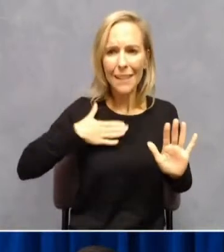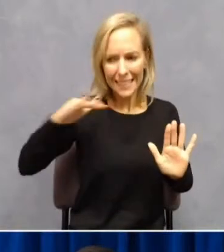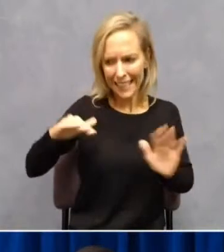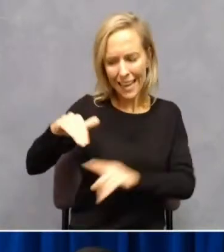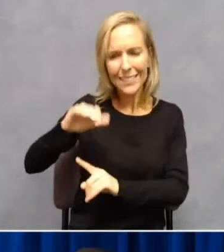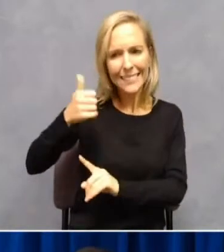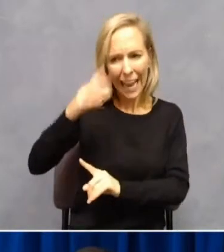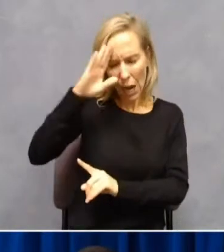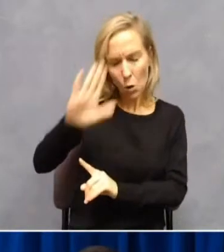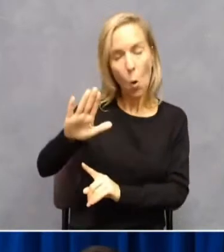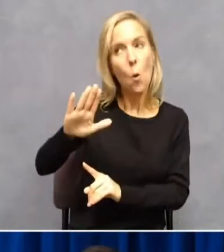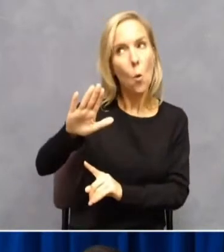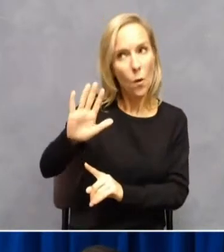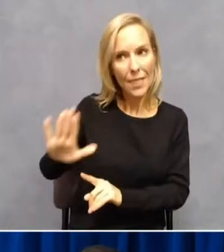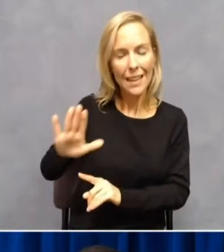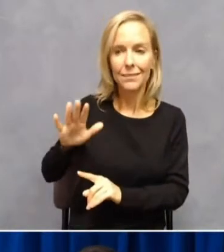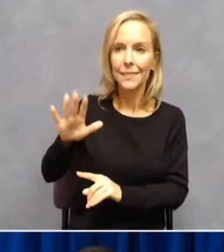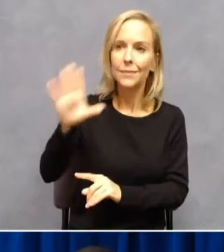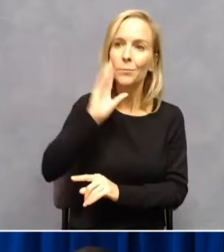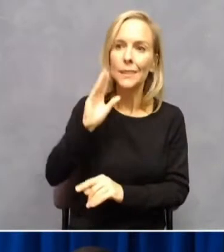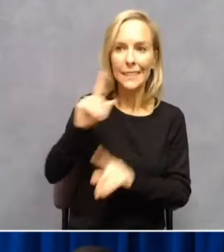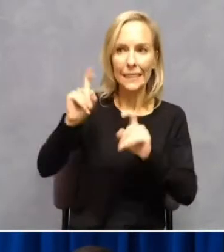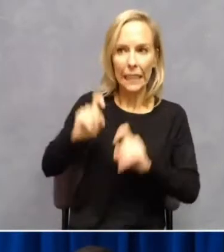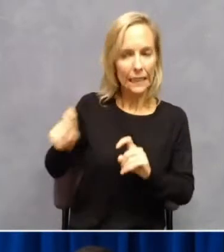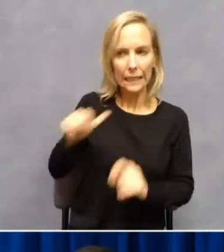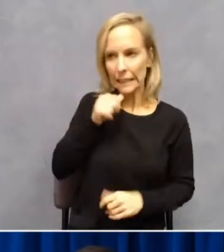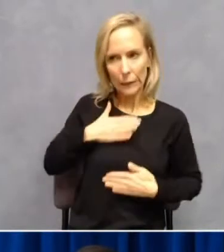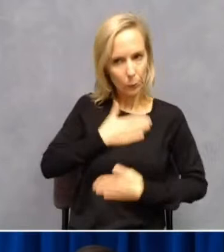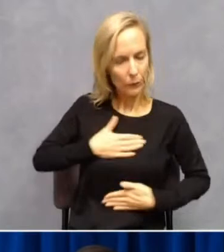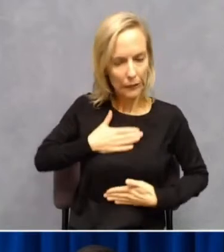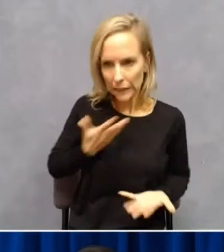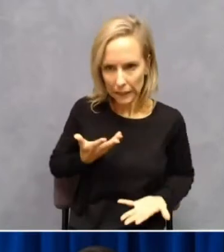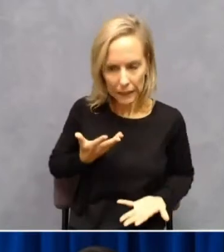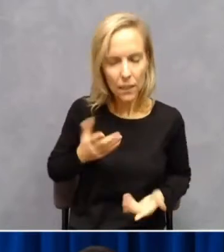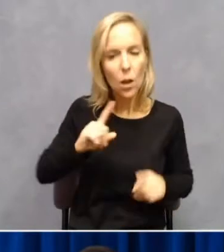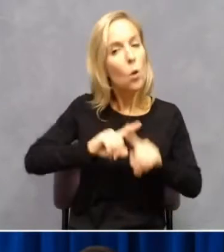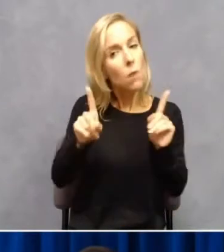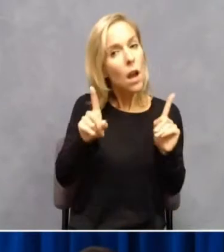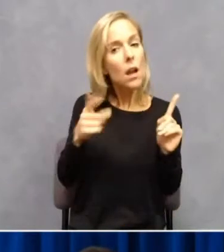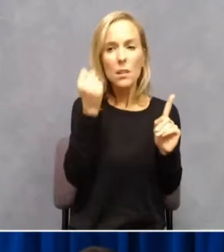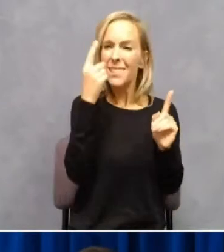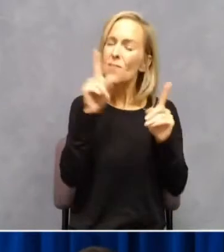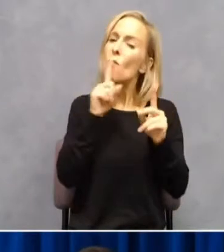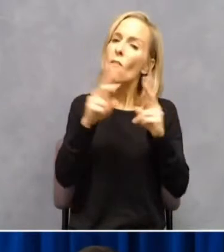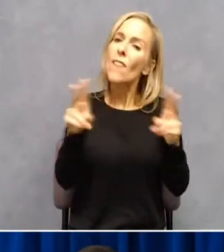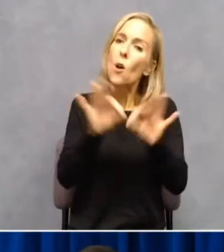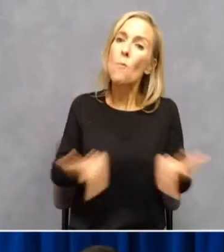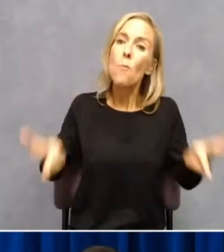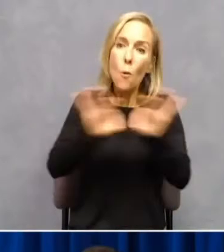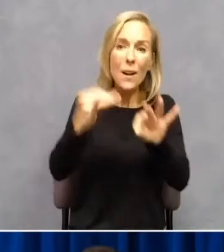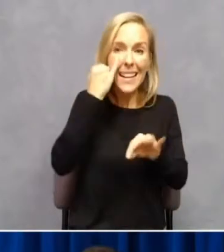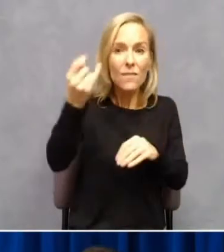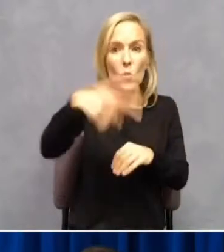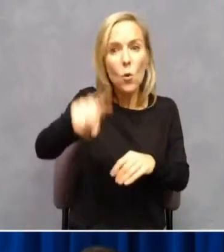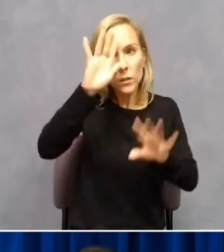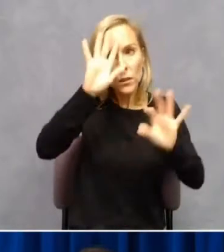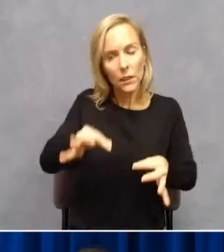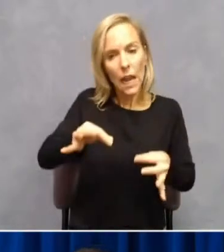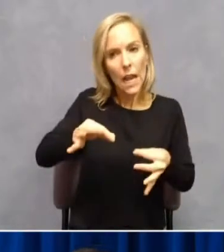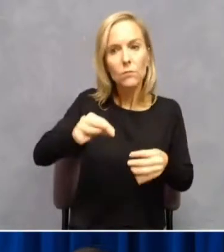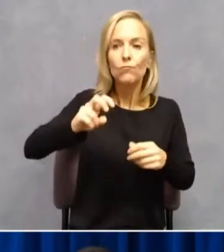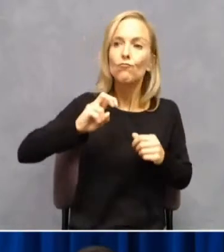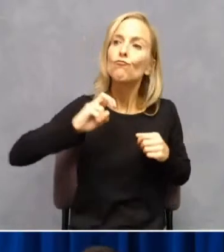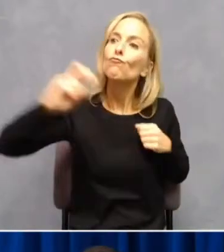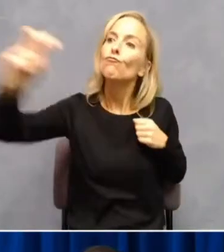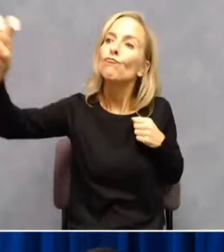But it's really important, especially if we do some these things like travel, that before we could potentially expose other